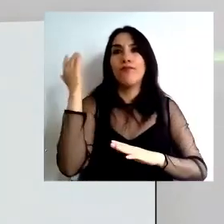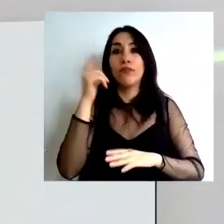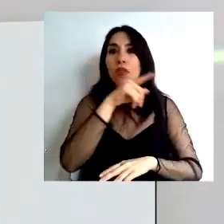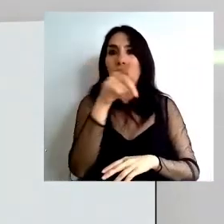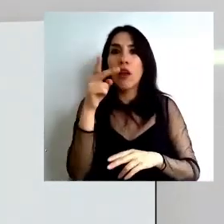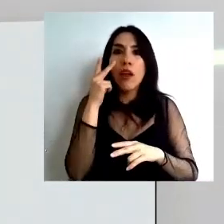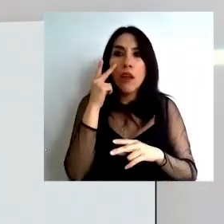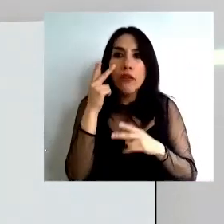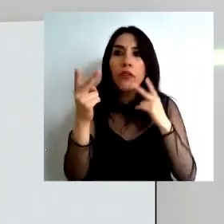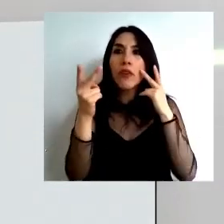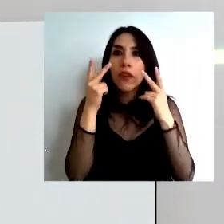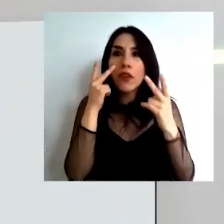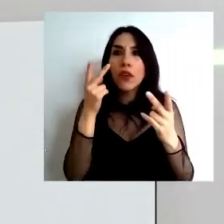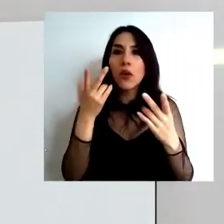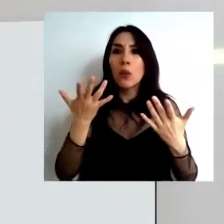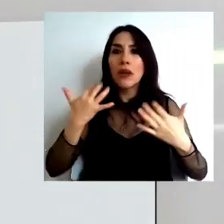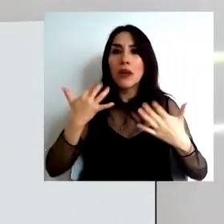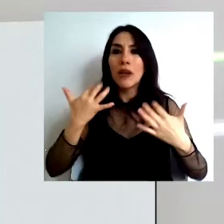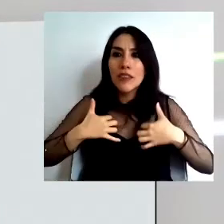lose them.